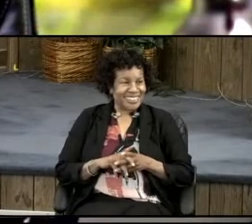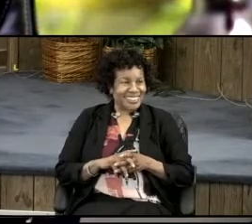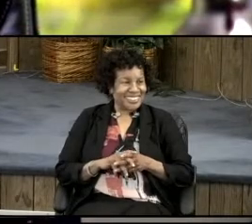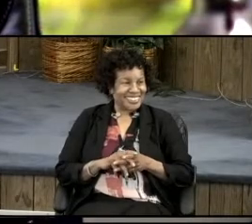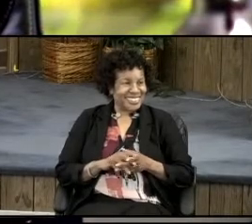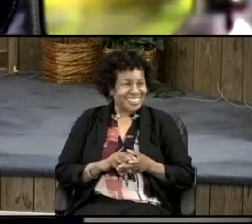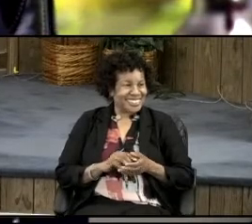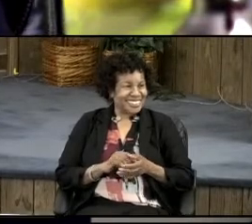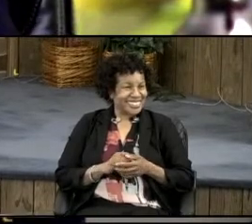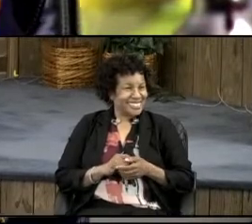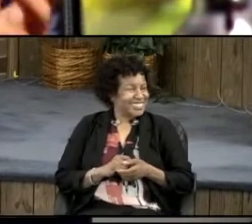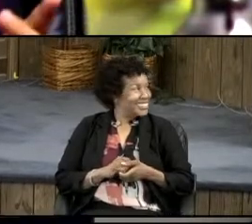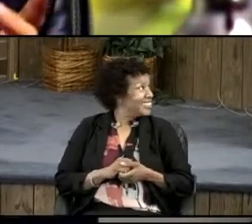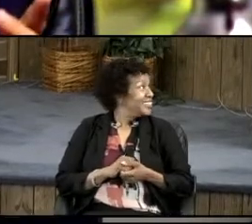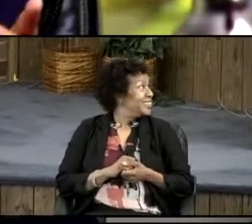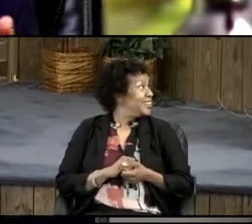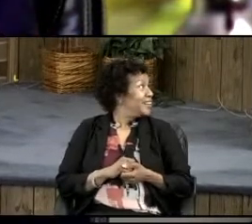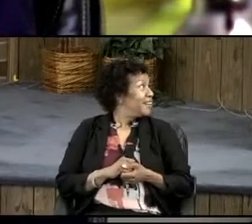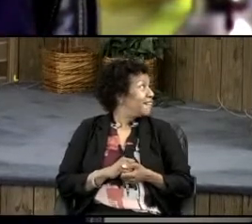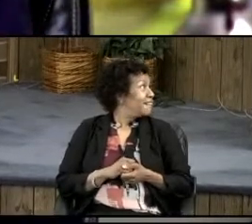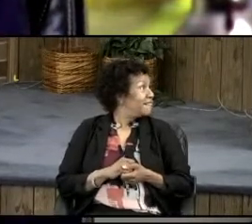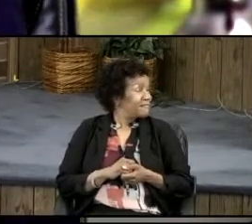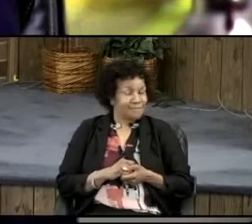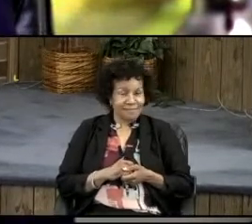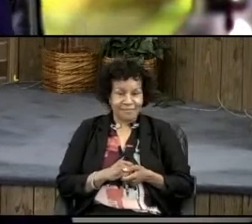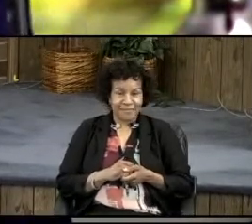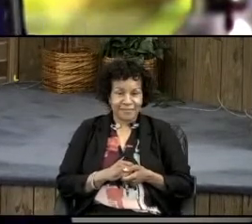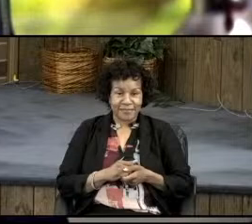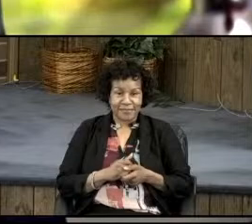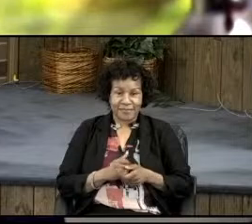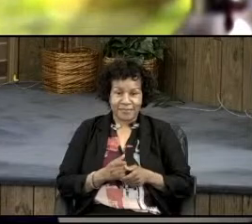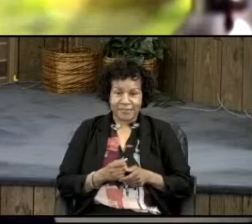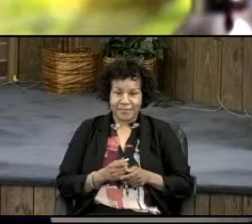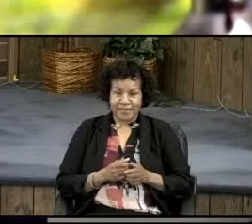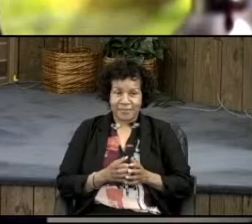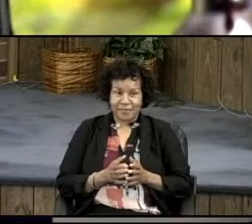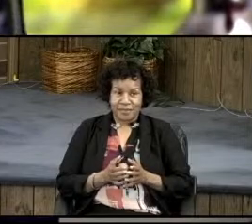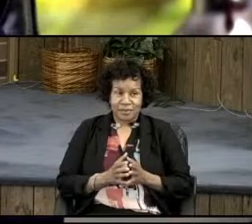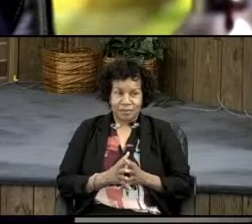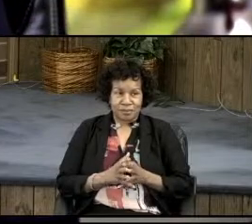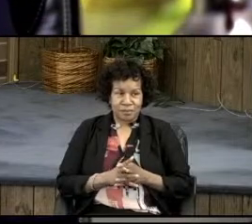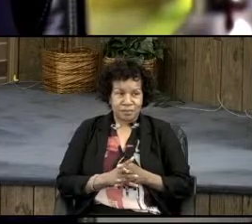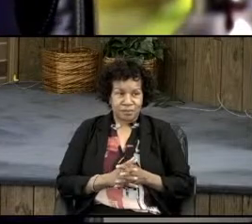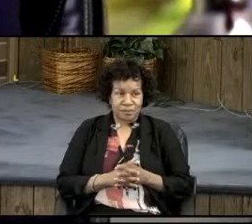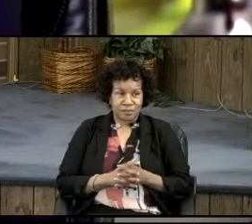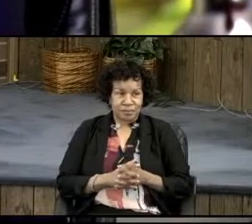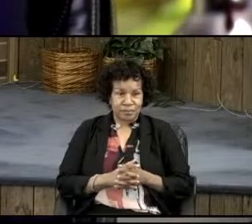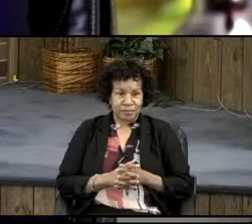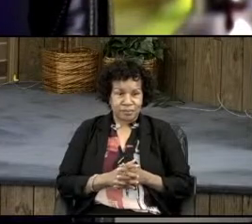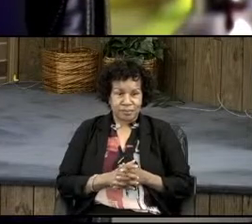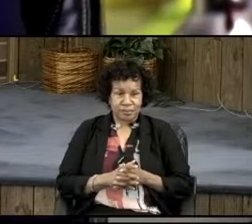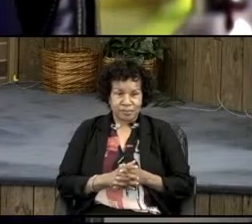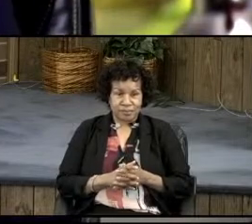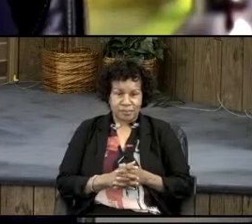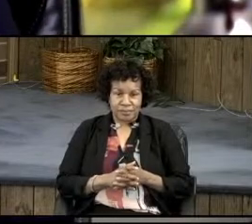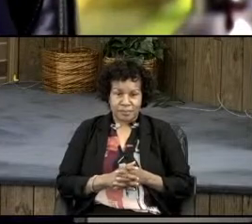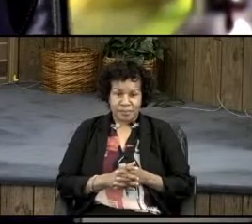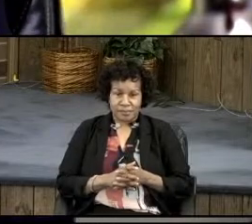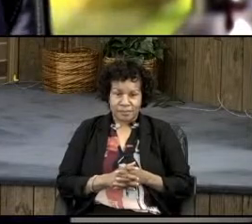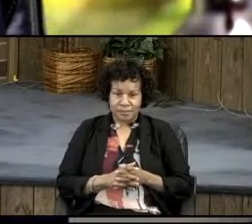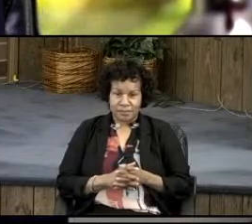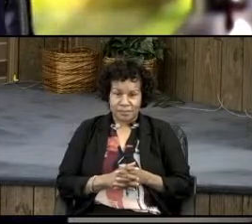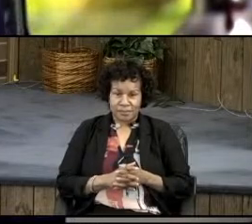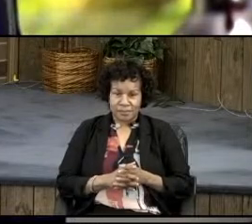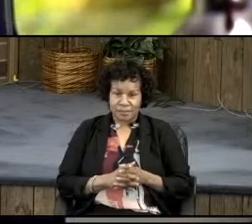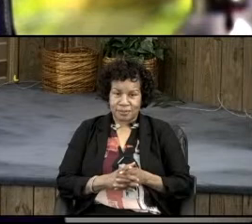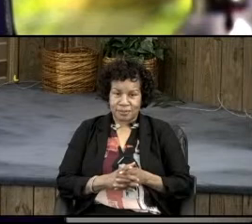June 24th. Now, ladies and gentlemen, Ellen White says in the book Early Writings, page 66, she